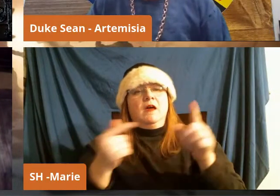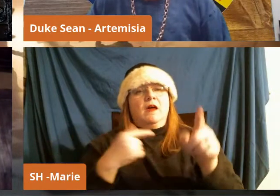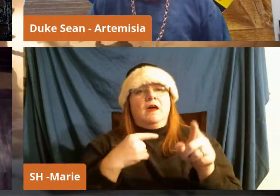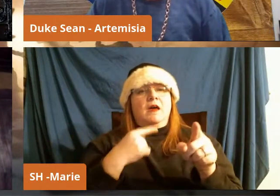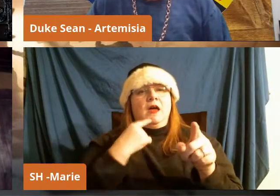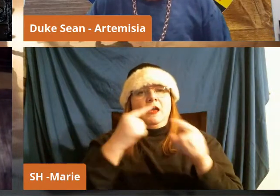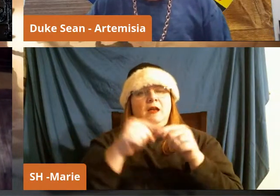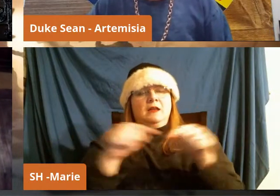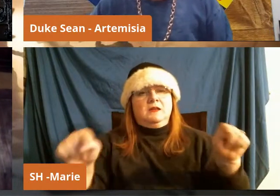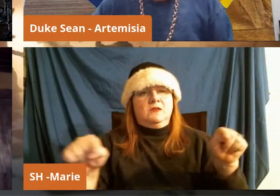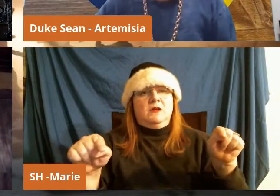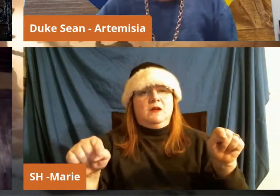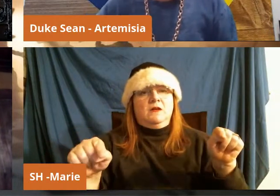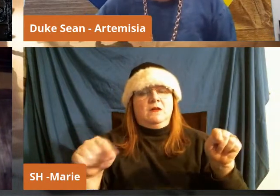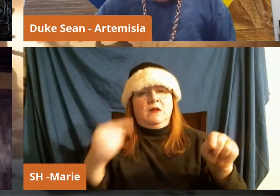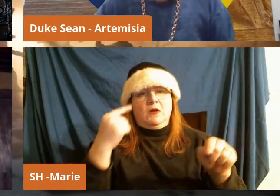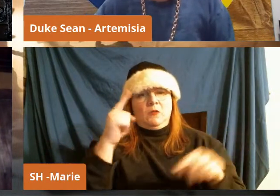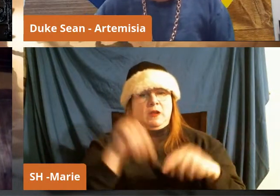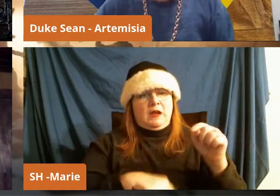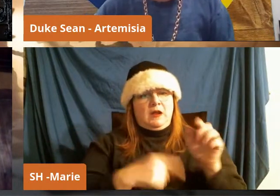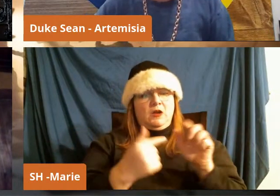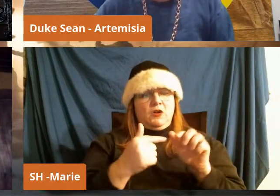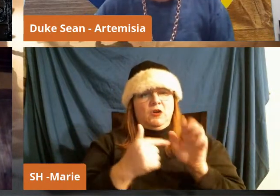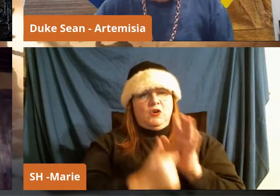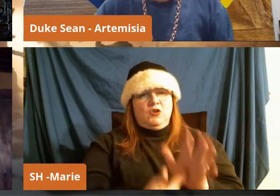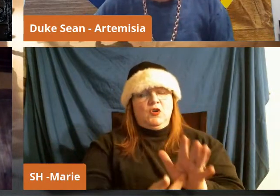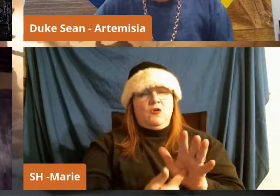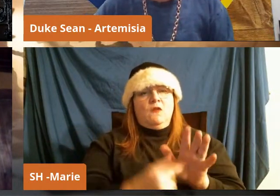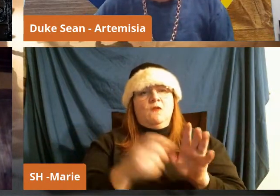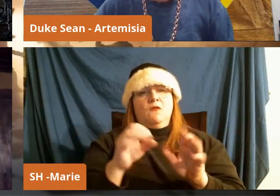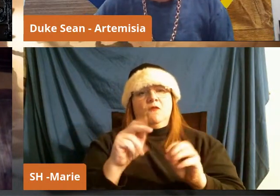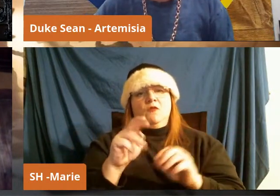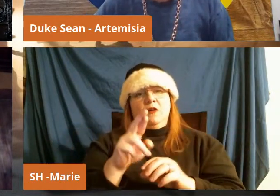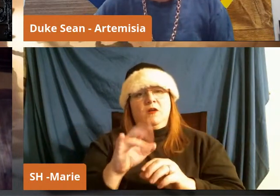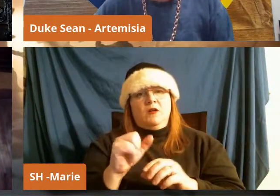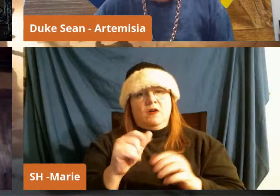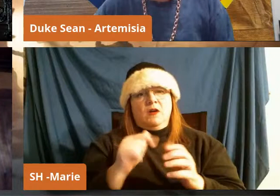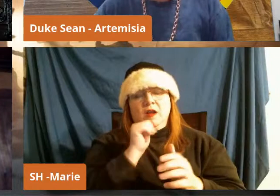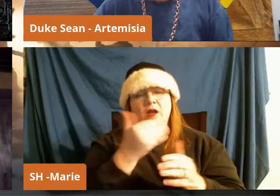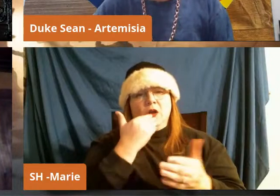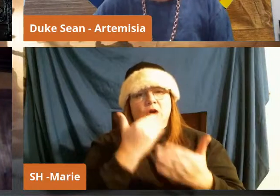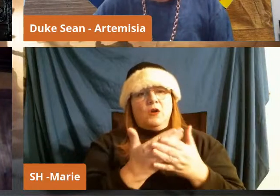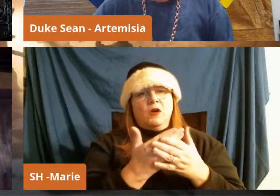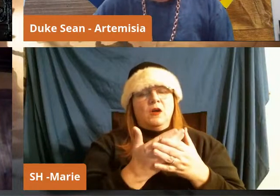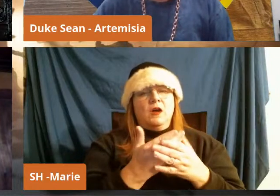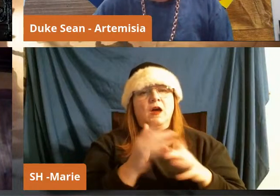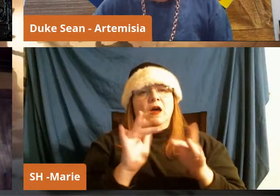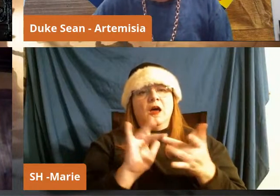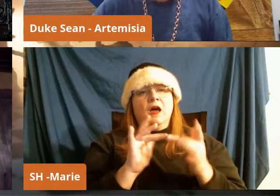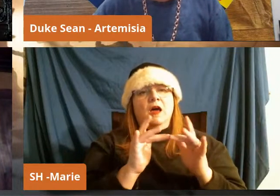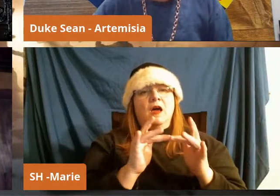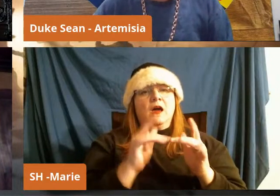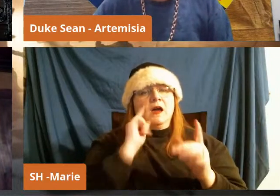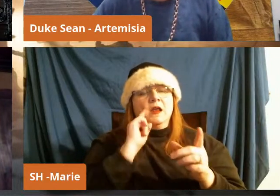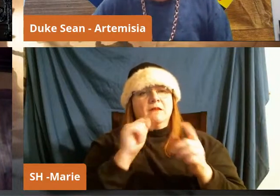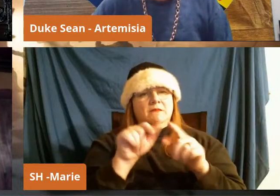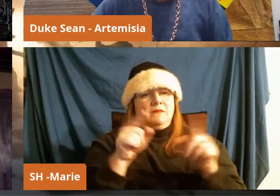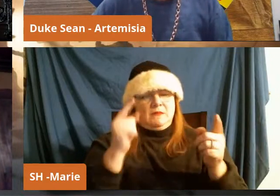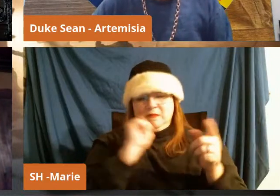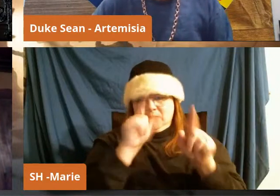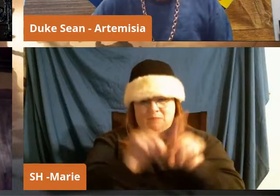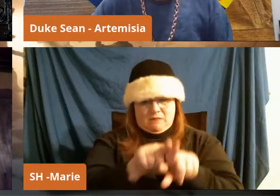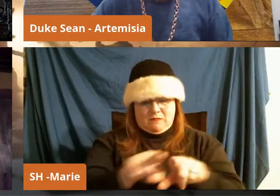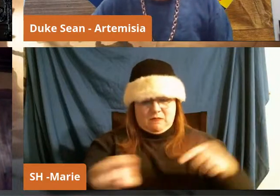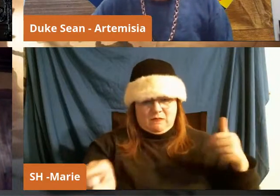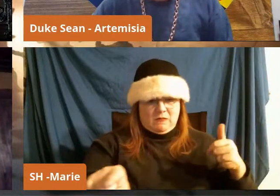disagree with the point you made. You said we can't show franchise online, or maybe we can't show it as well online. I think I'm going to disagree with you a little bit, because one of the